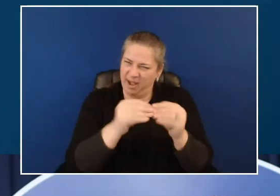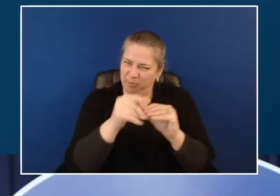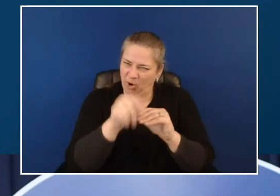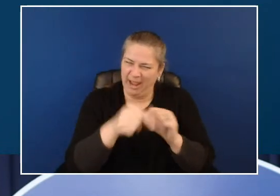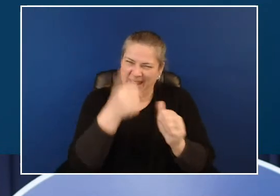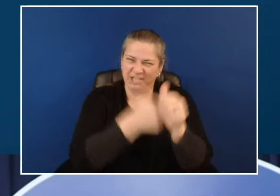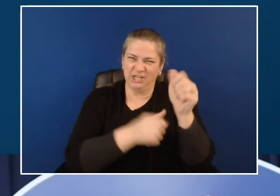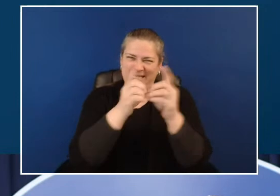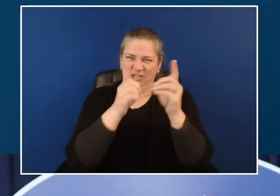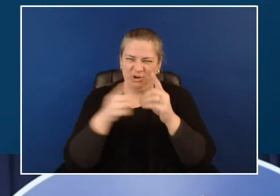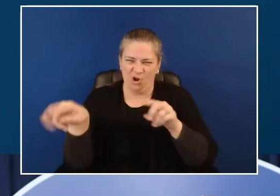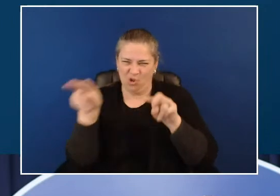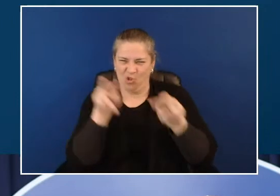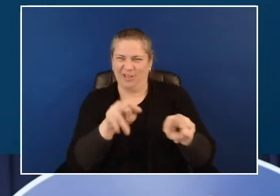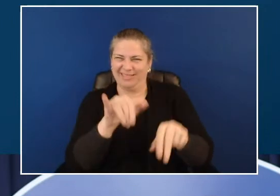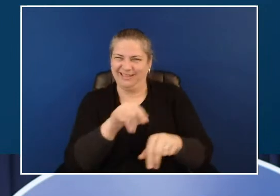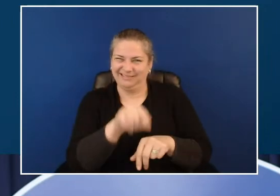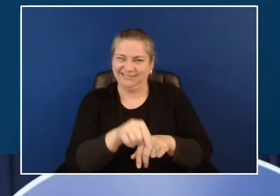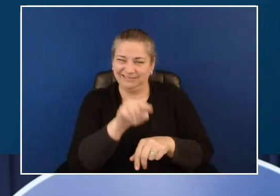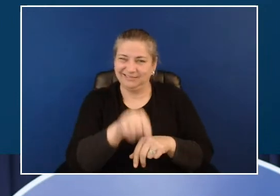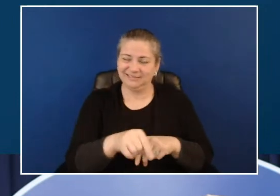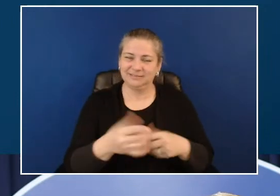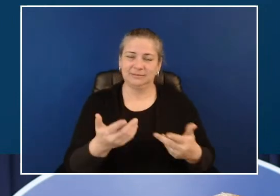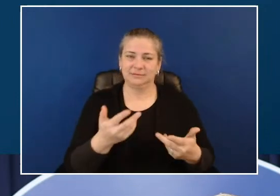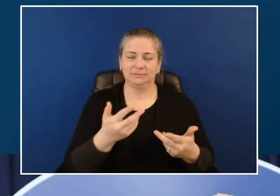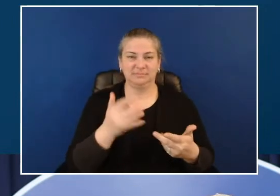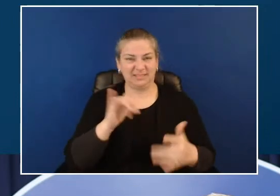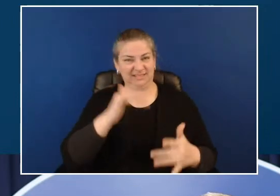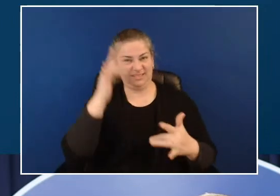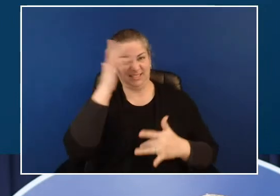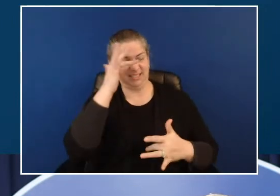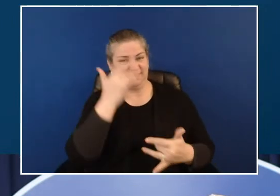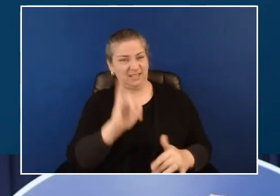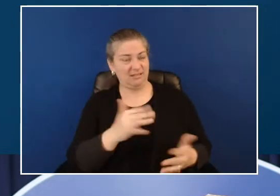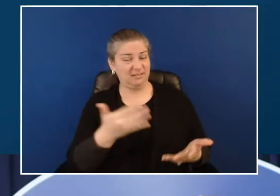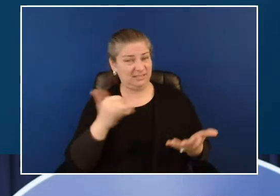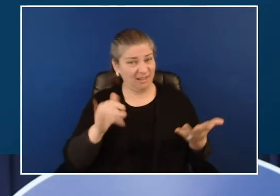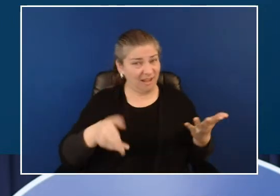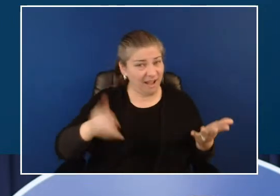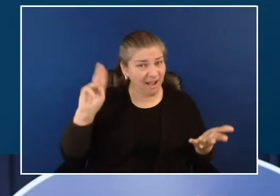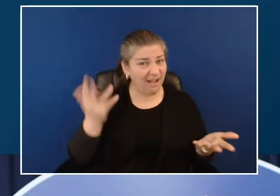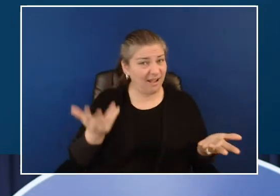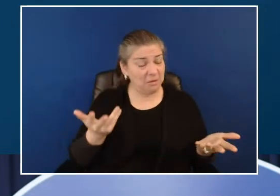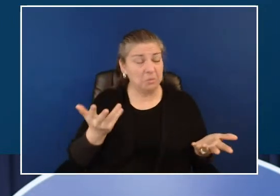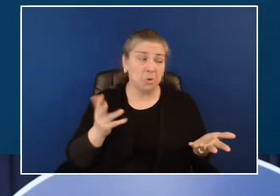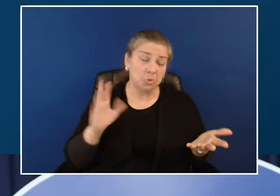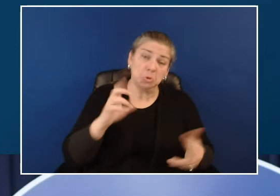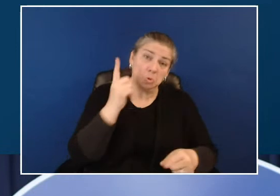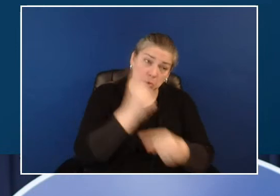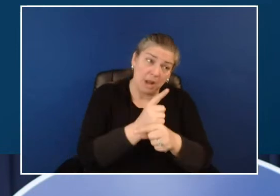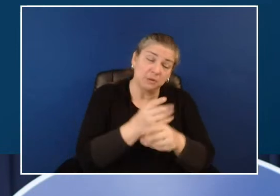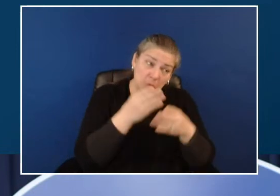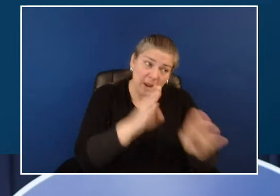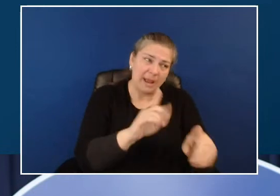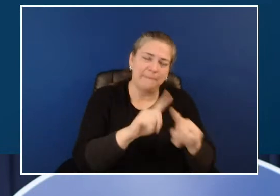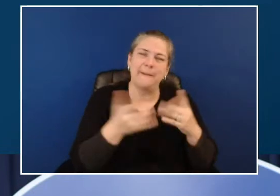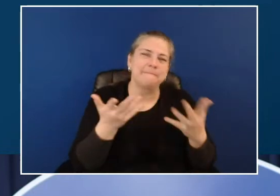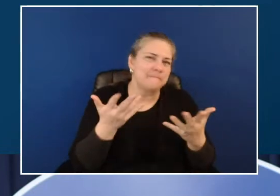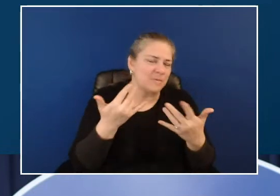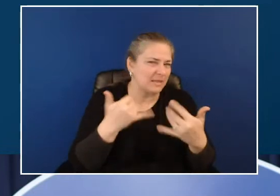at. It's the prevalence of the disease. Still high, but really moving in the right direction. It's a good thing.